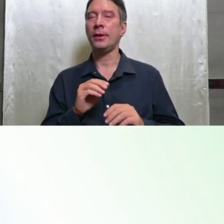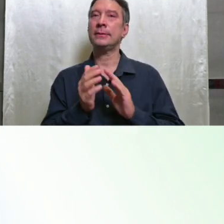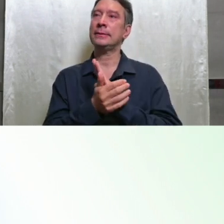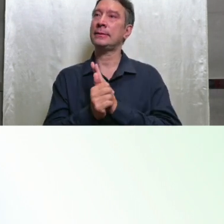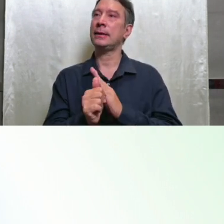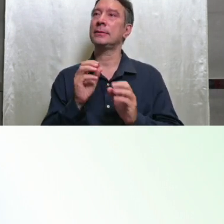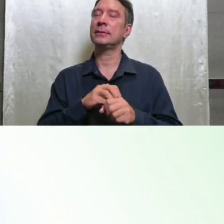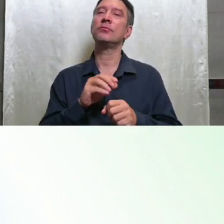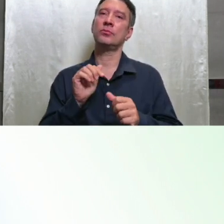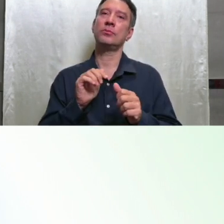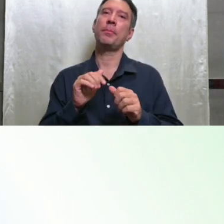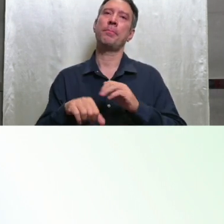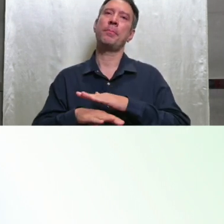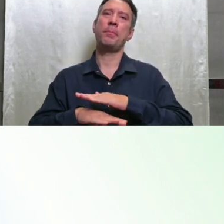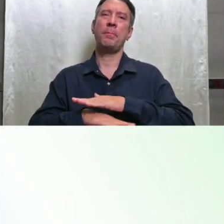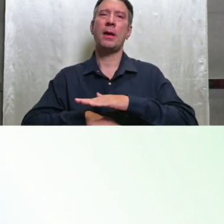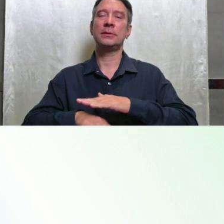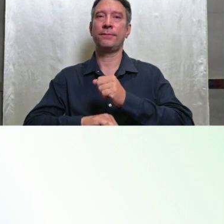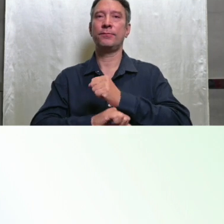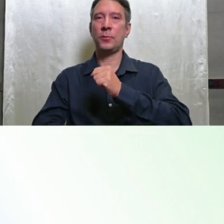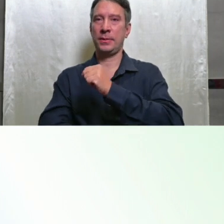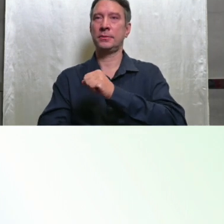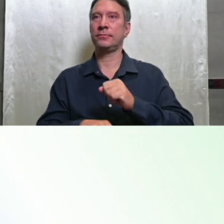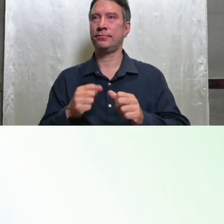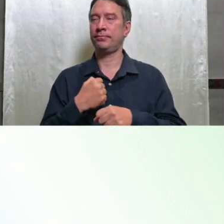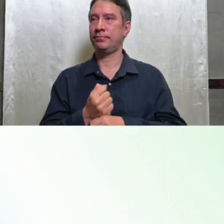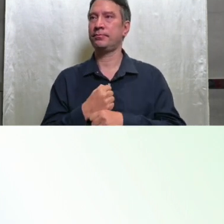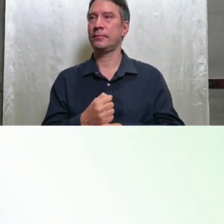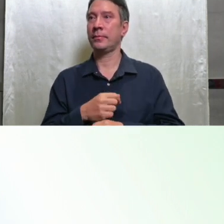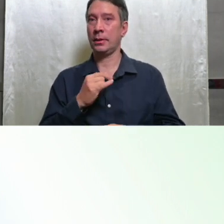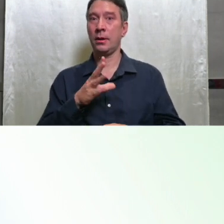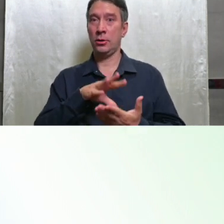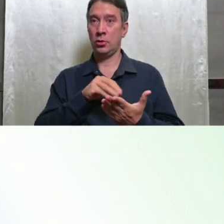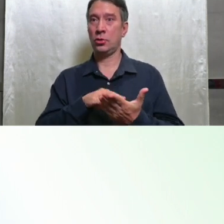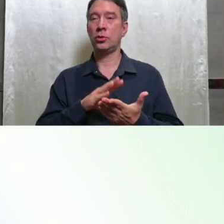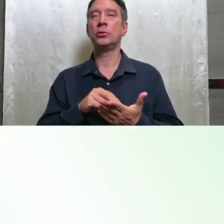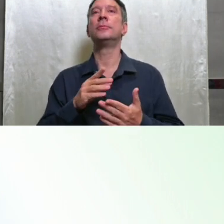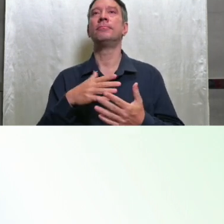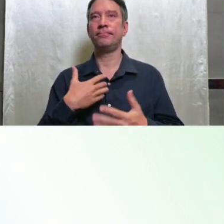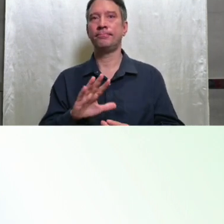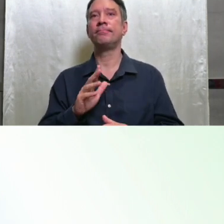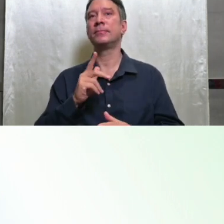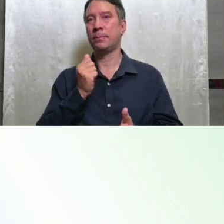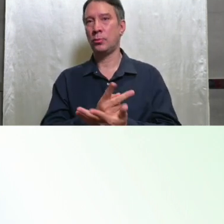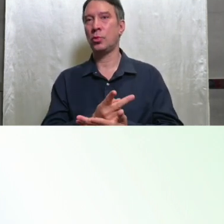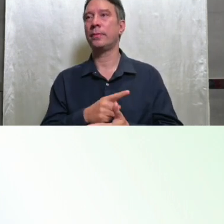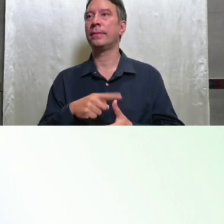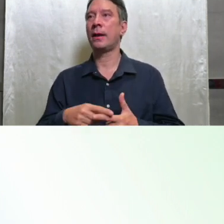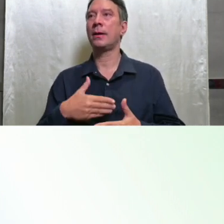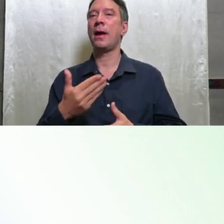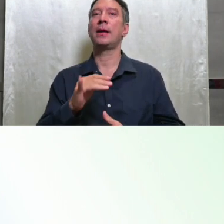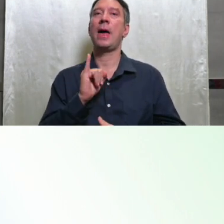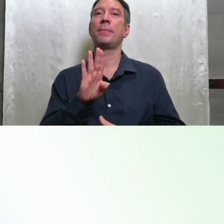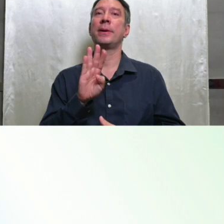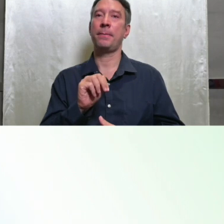credentials. So when I say credentials, these are industry recognized credentials. So I'll tell you more of that later